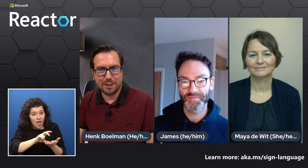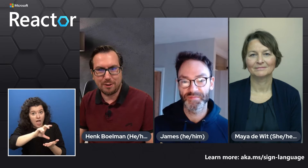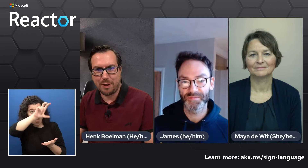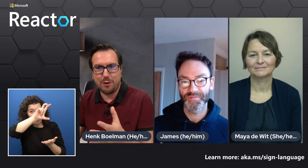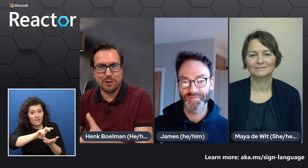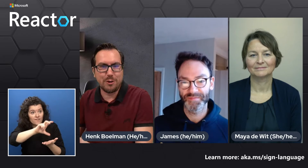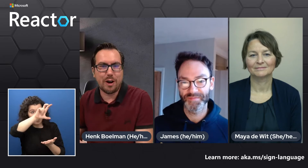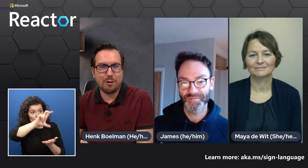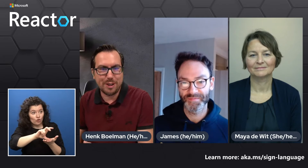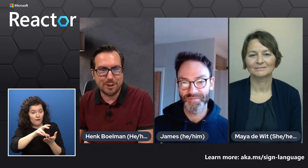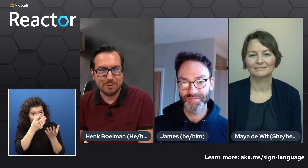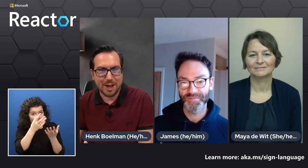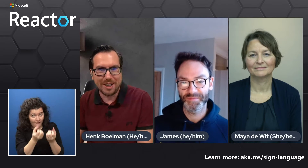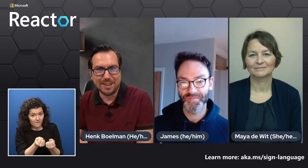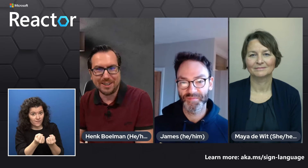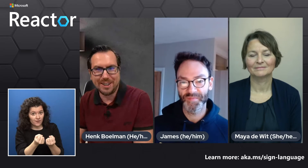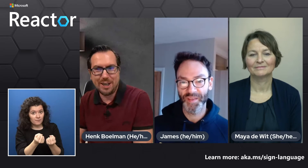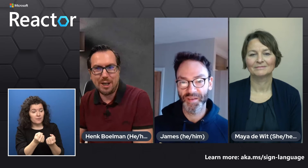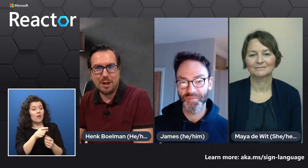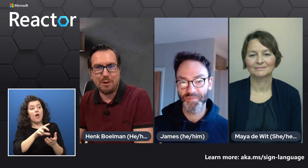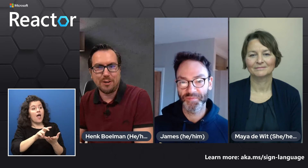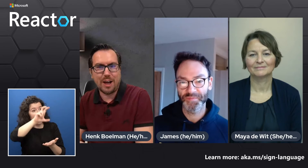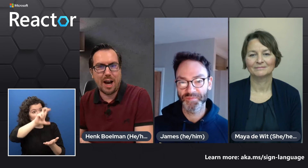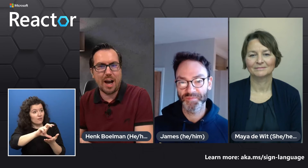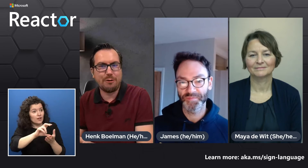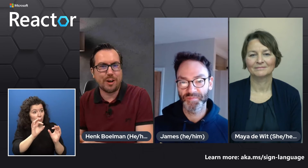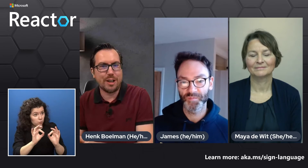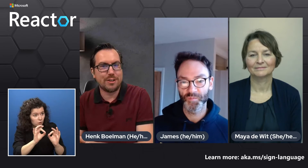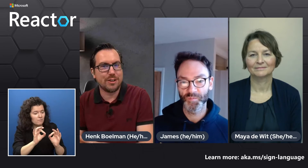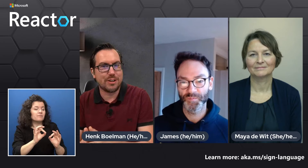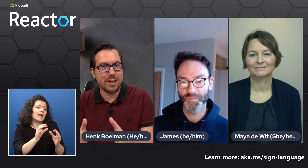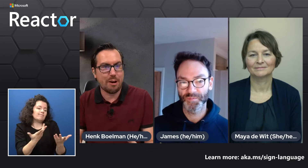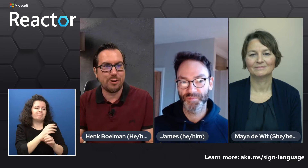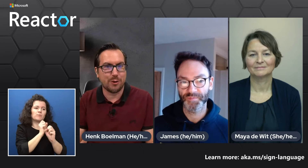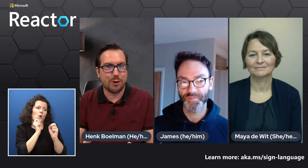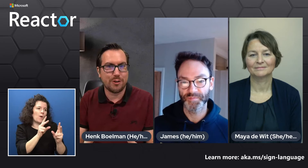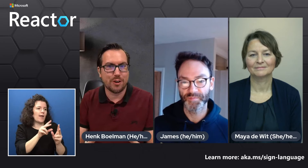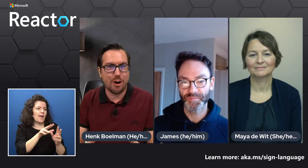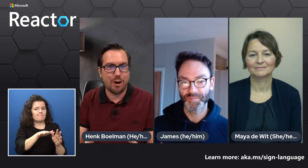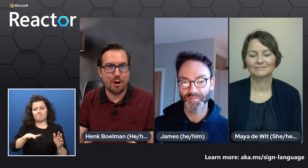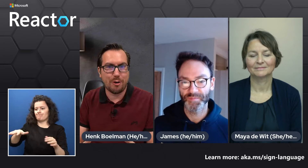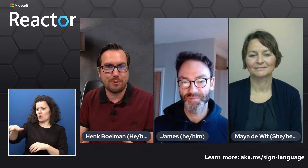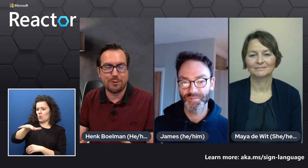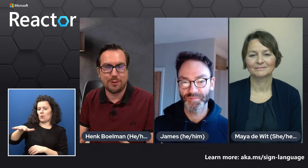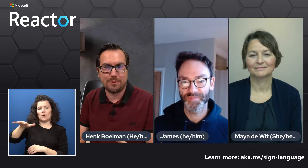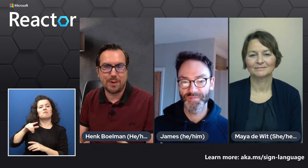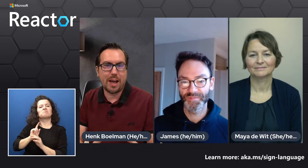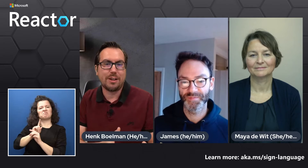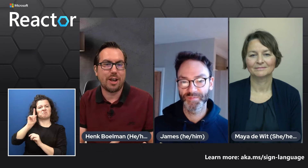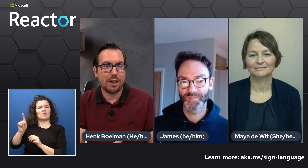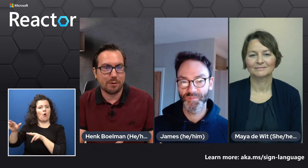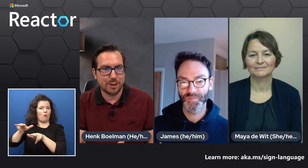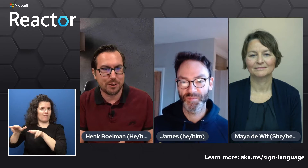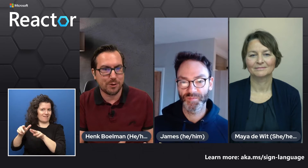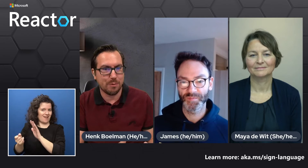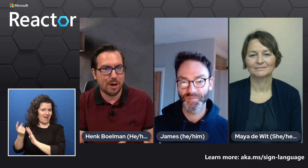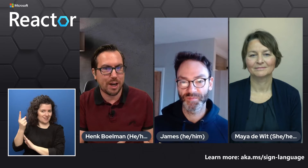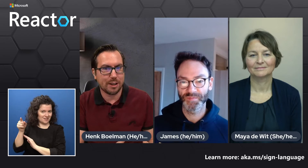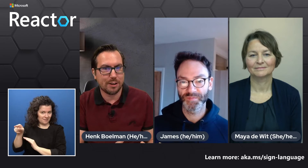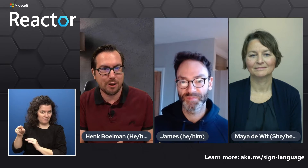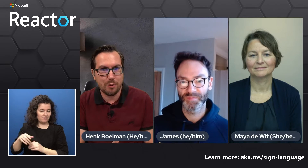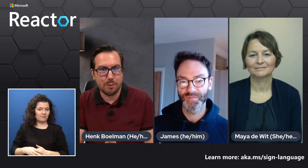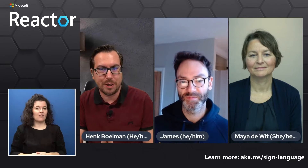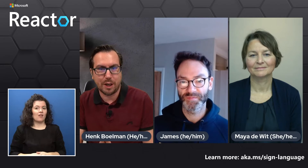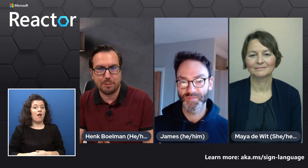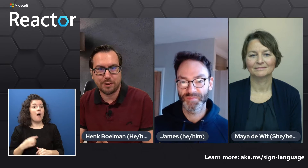elevator, we wouldn't do our meetup there. Yeah. But I, for instance, never thought of adding sign language to